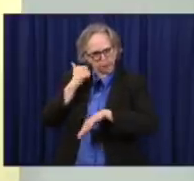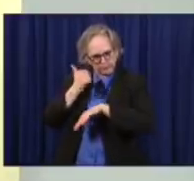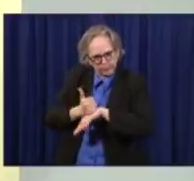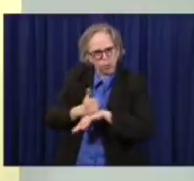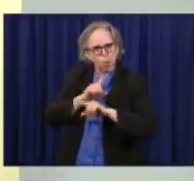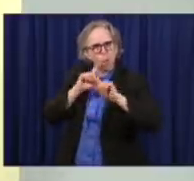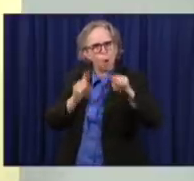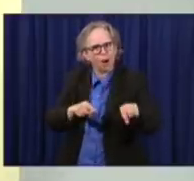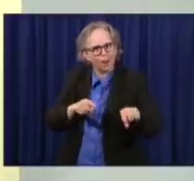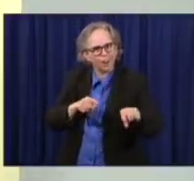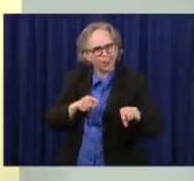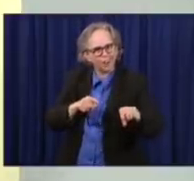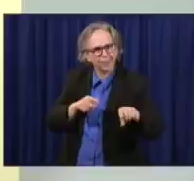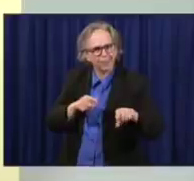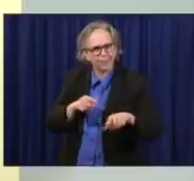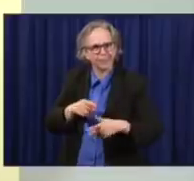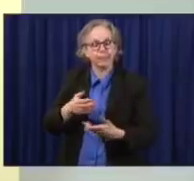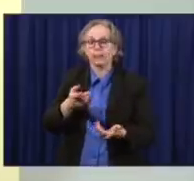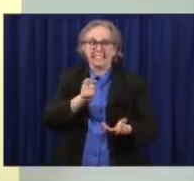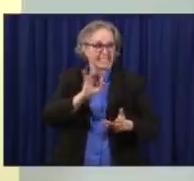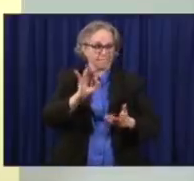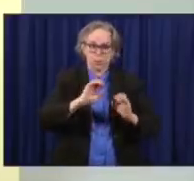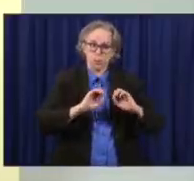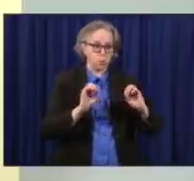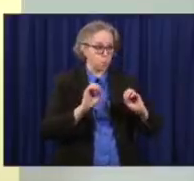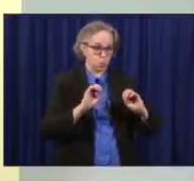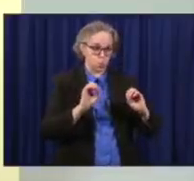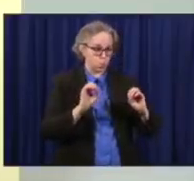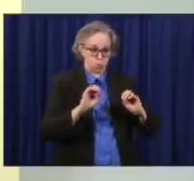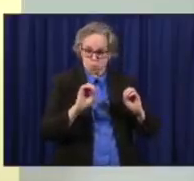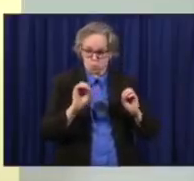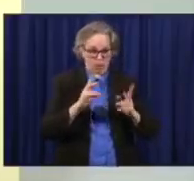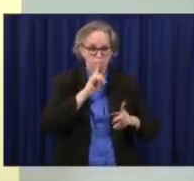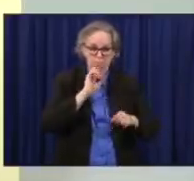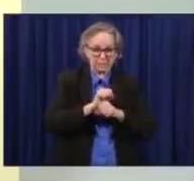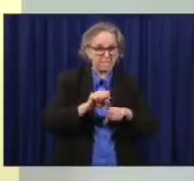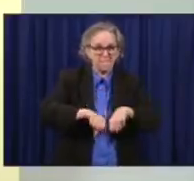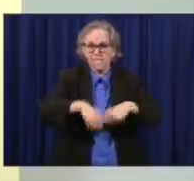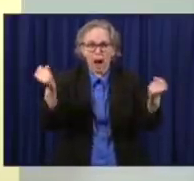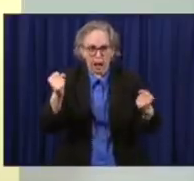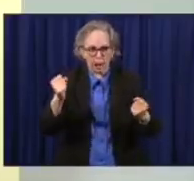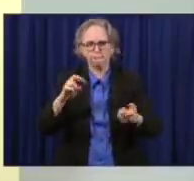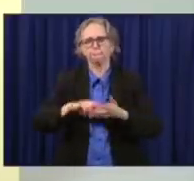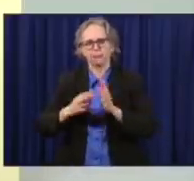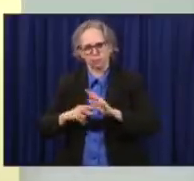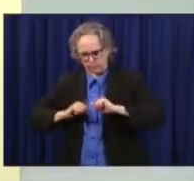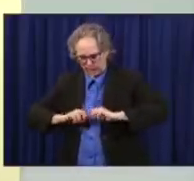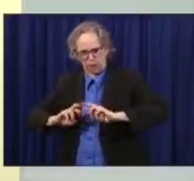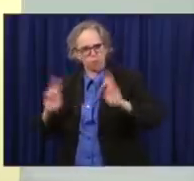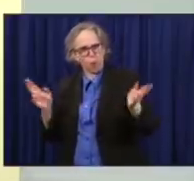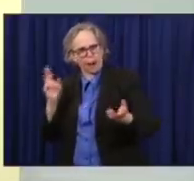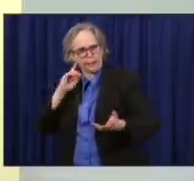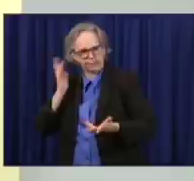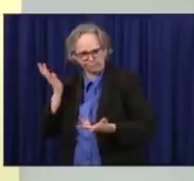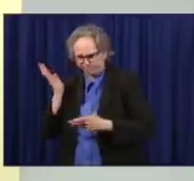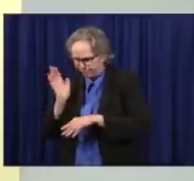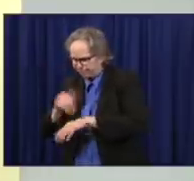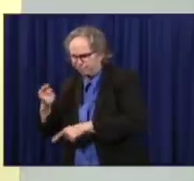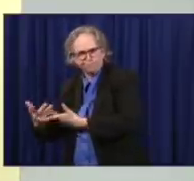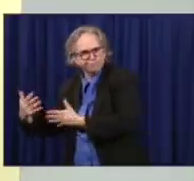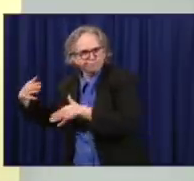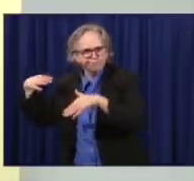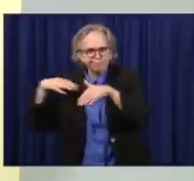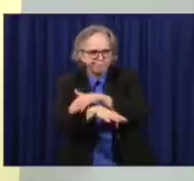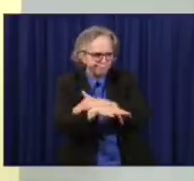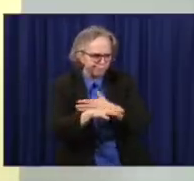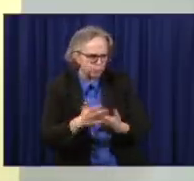them accountable. You have to have standards for those circumstances. And I want to reiterate something that the governor said. He kind